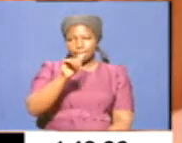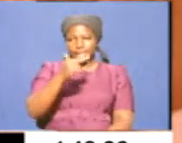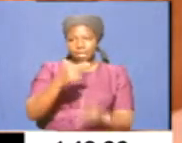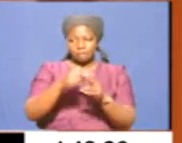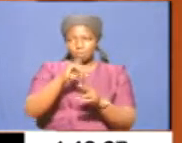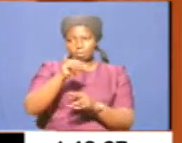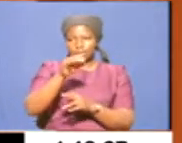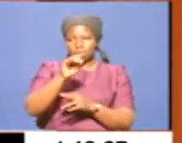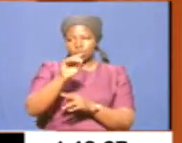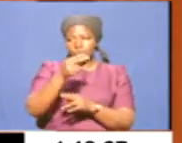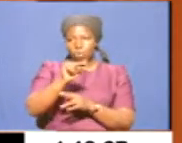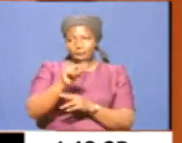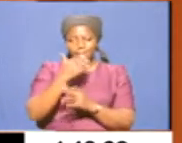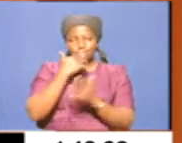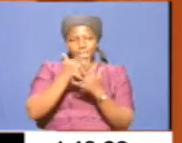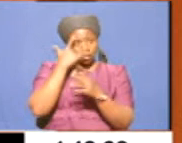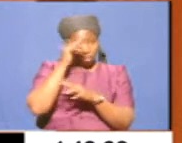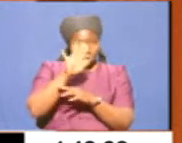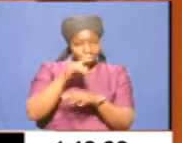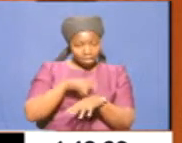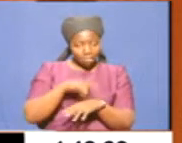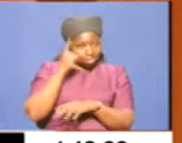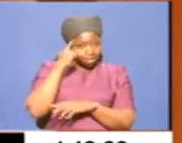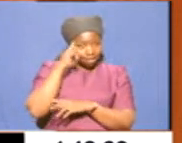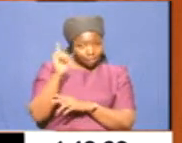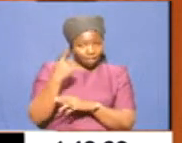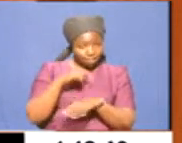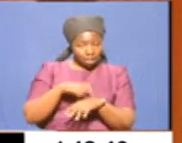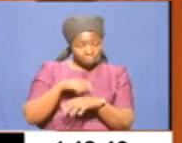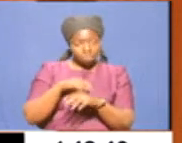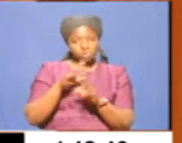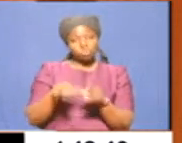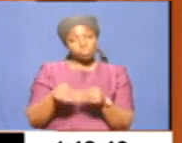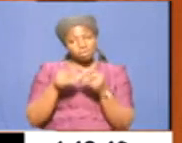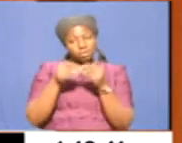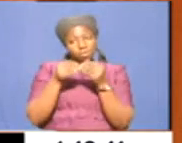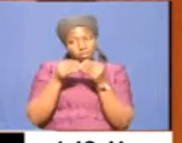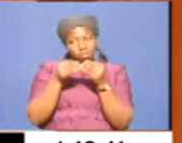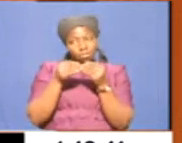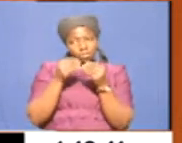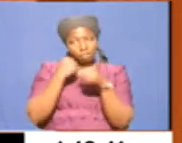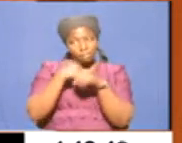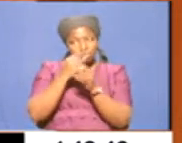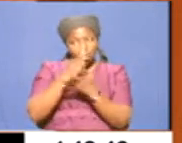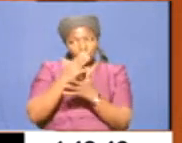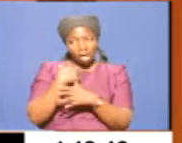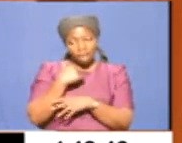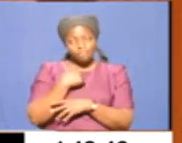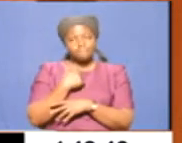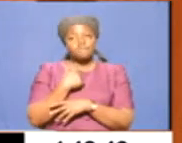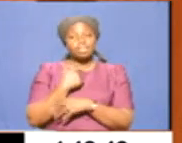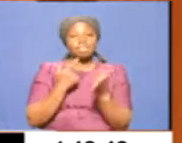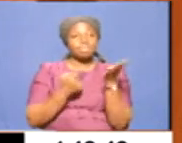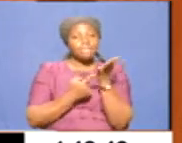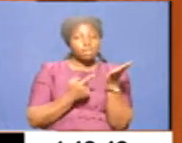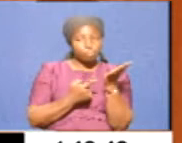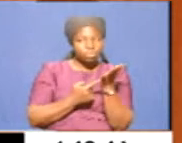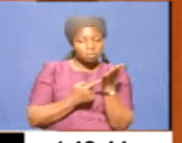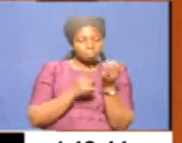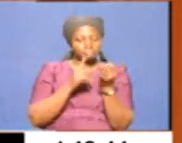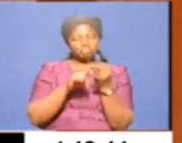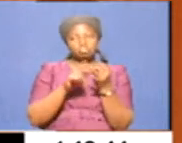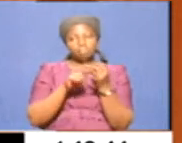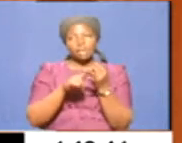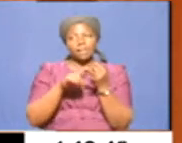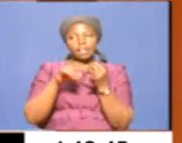for your time. I think the first thing is to make available yield-enhancing technologies, seeds, fertilizers, and